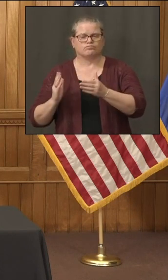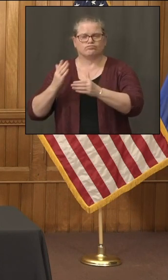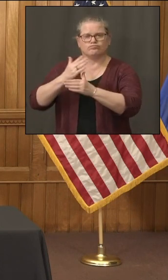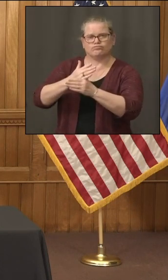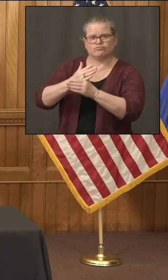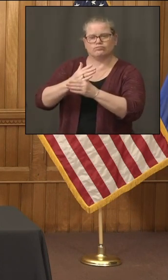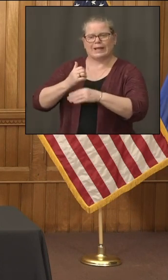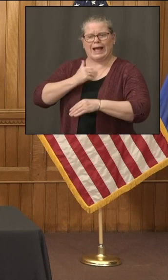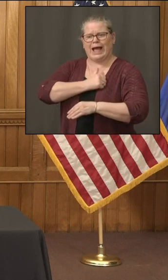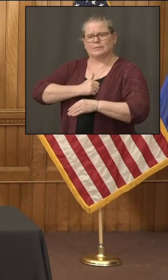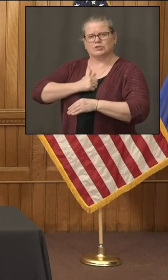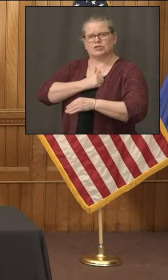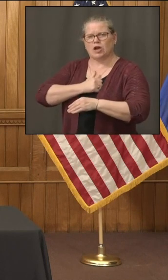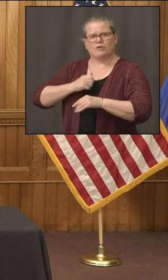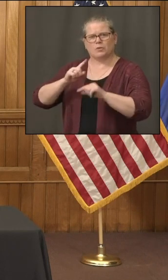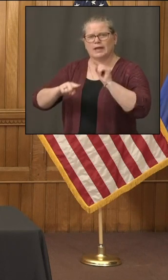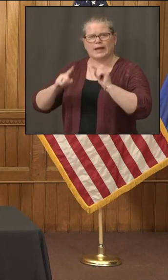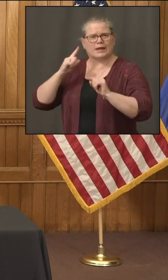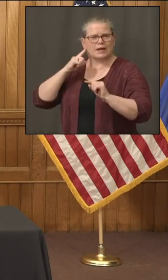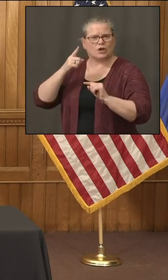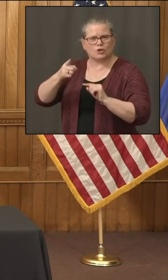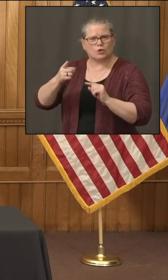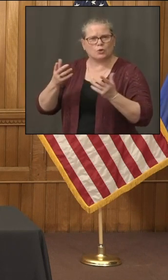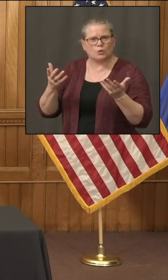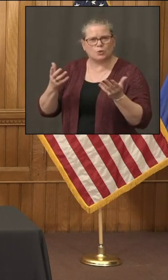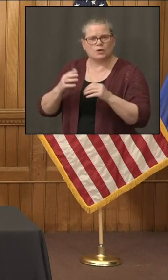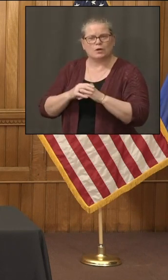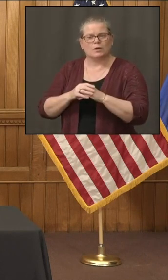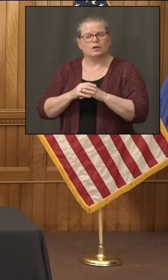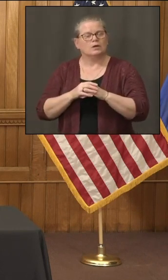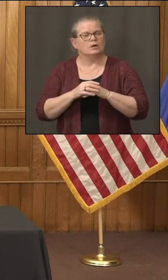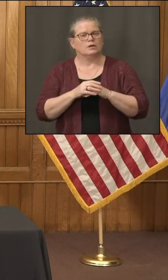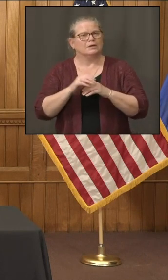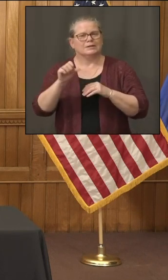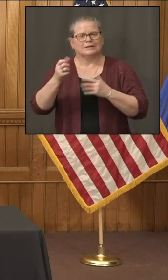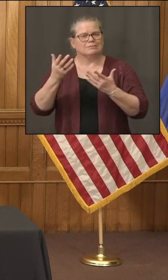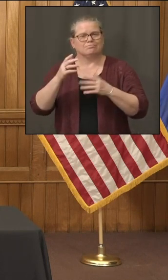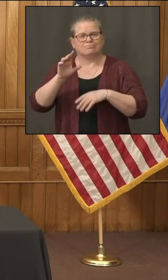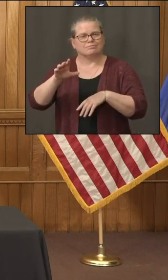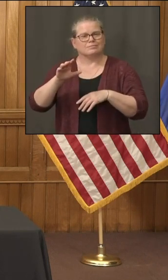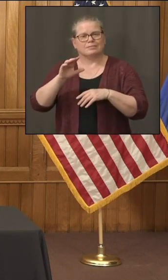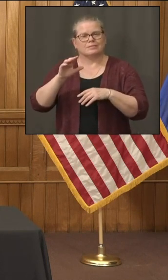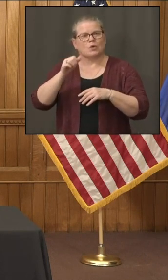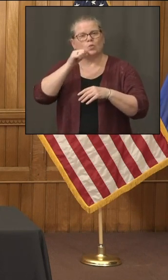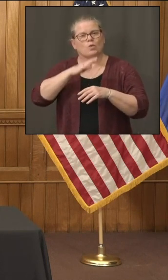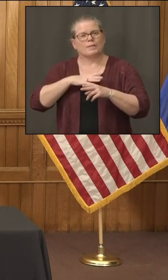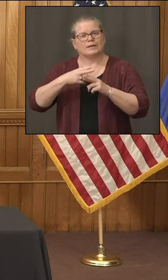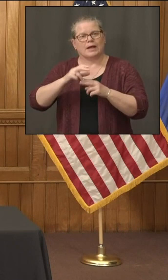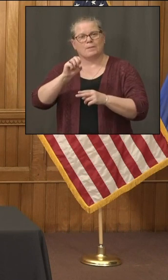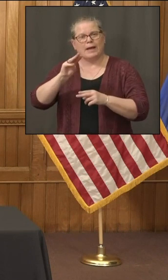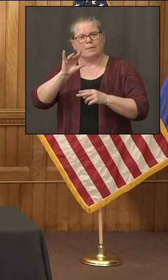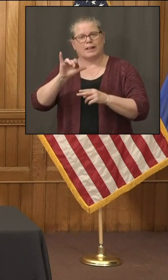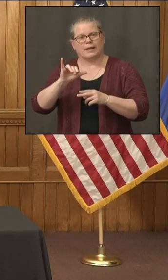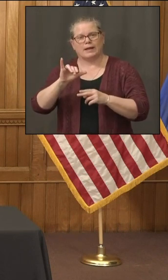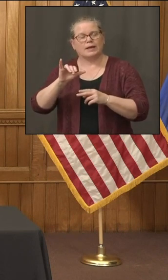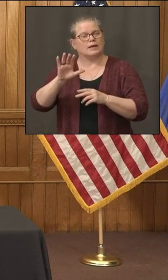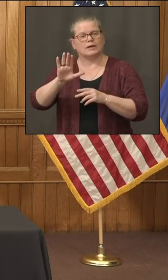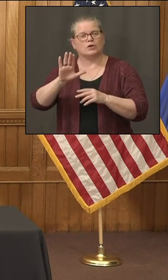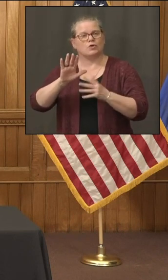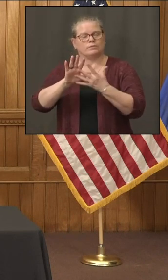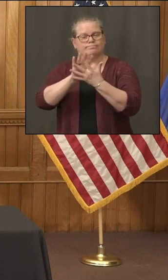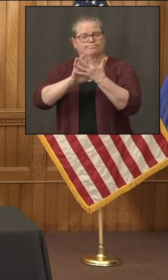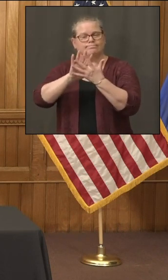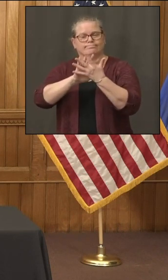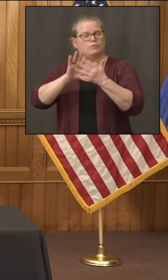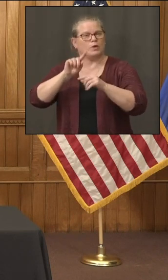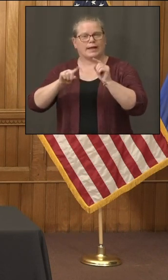Sorry, Emily, we can't hear you clearly. Yeah, Emily, your audio. What's the time about where we are now? Emily, your